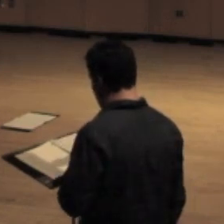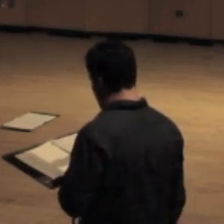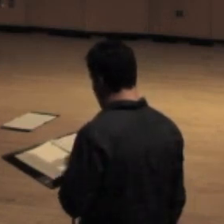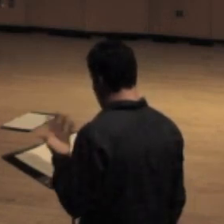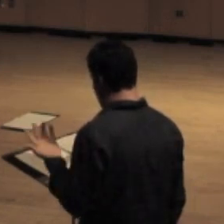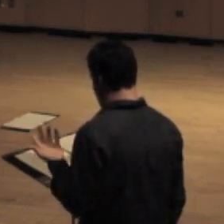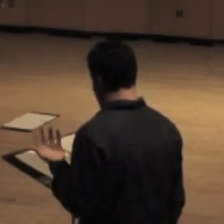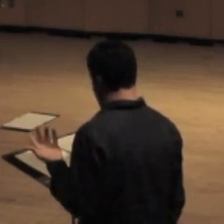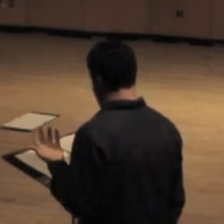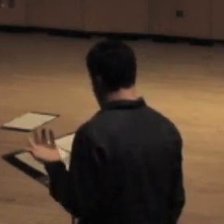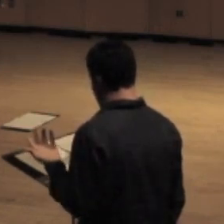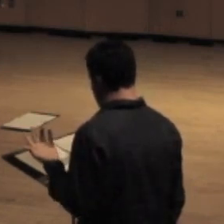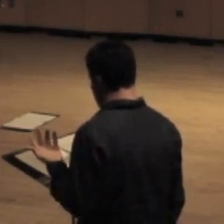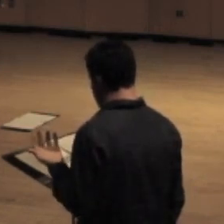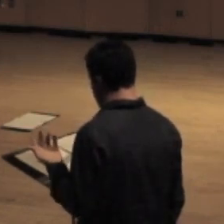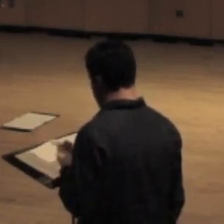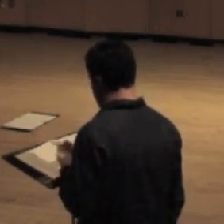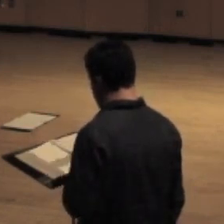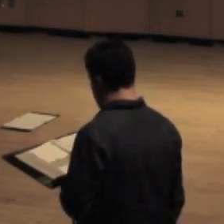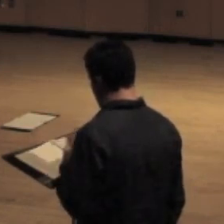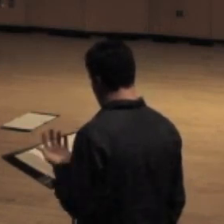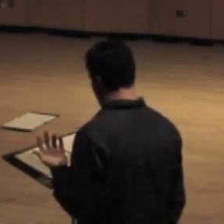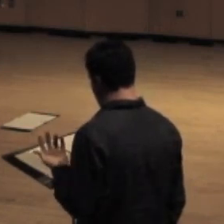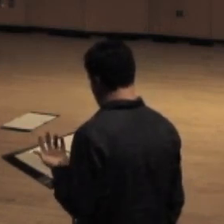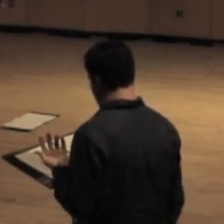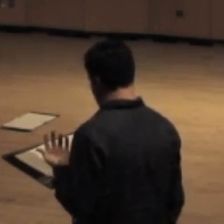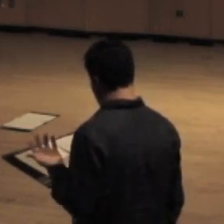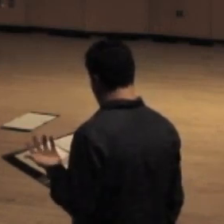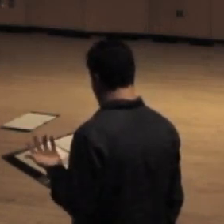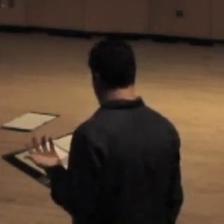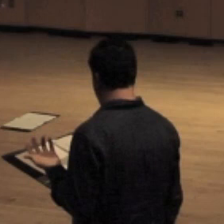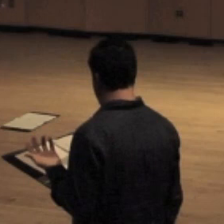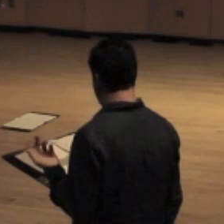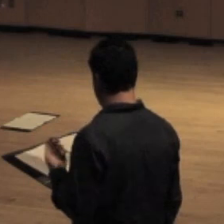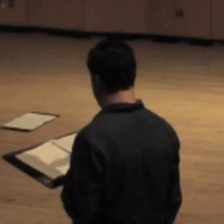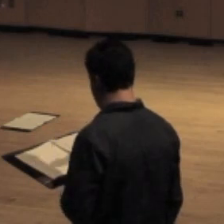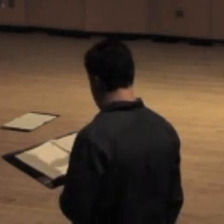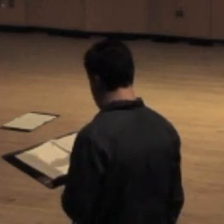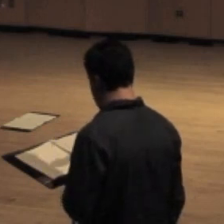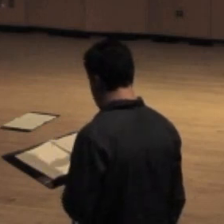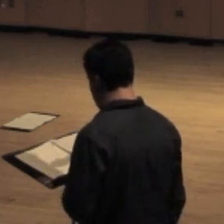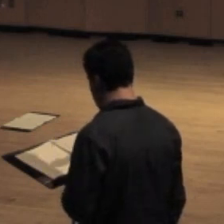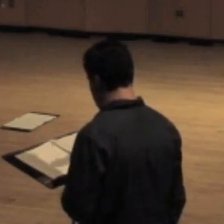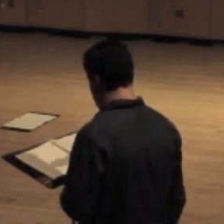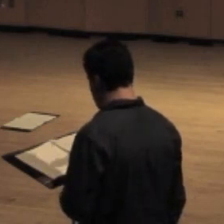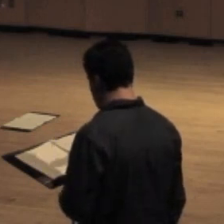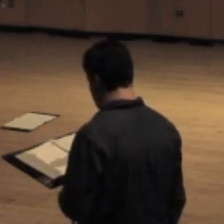minute I've waited up for you you don't really need to go to bed right away